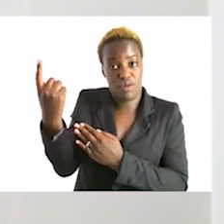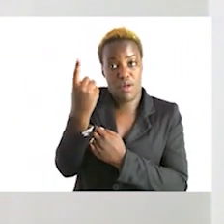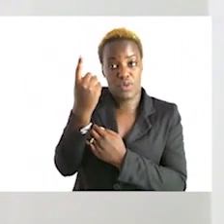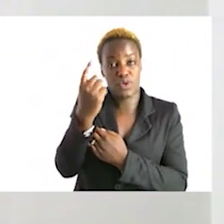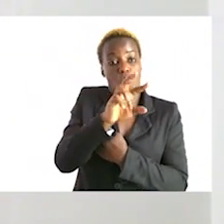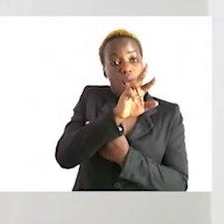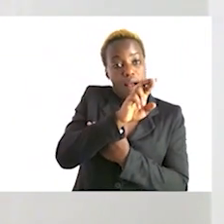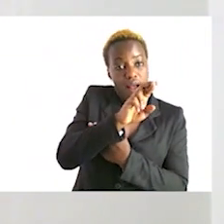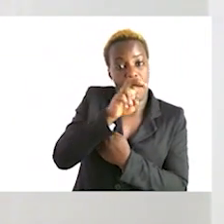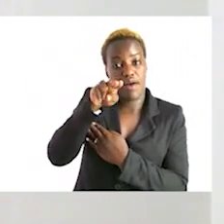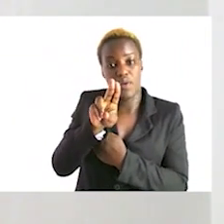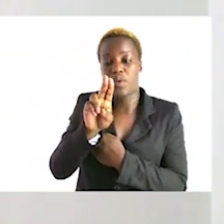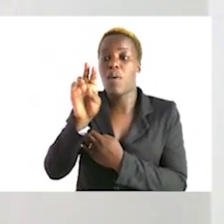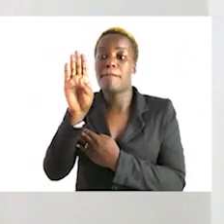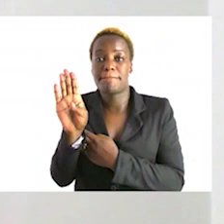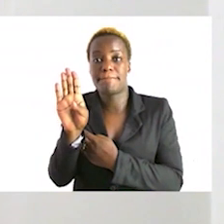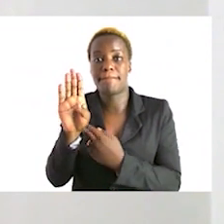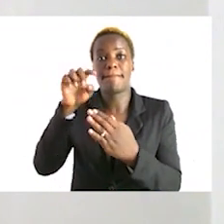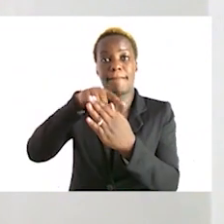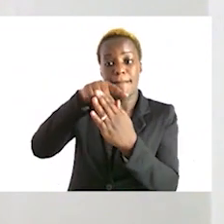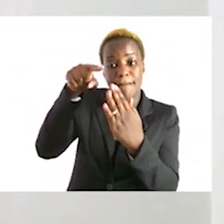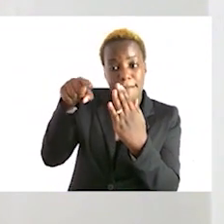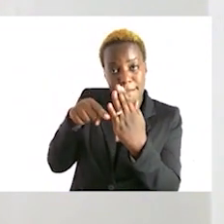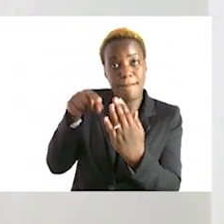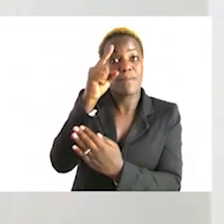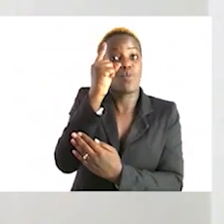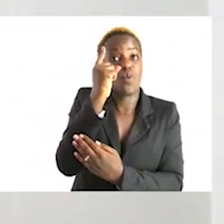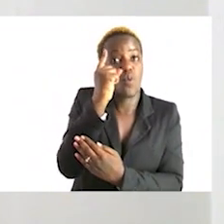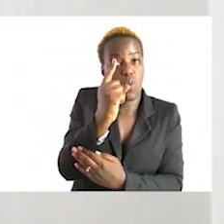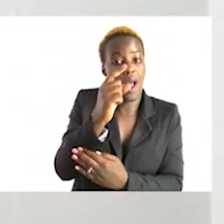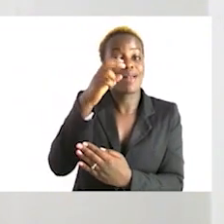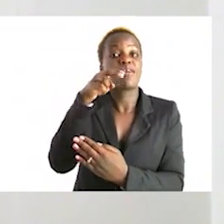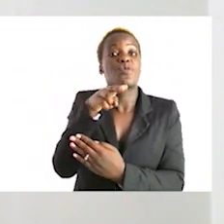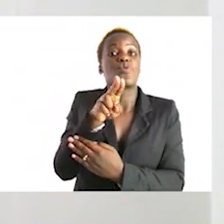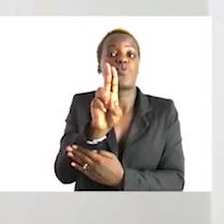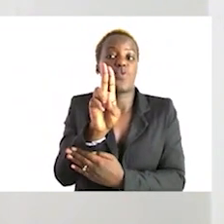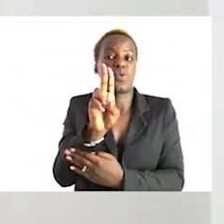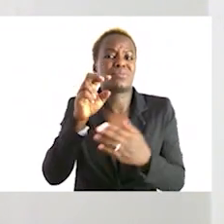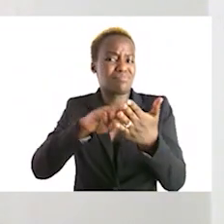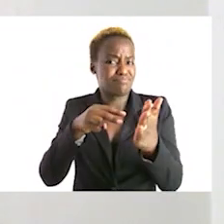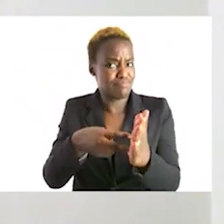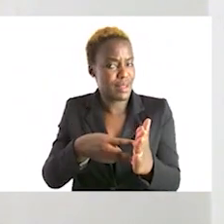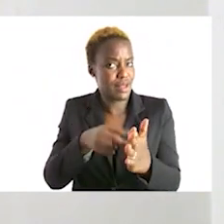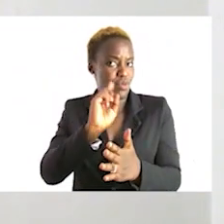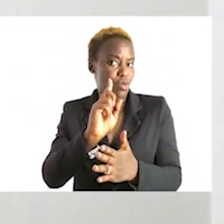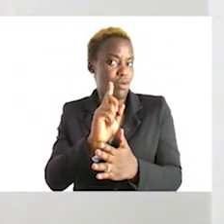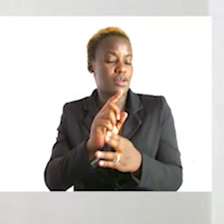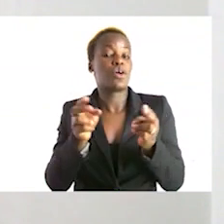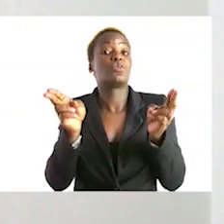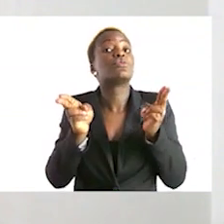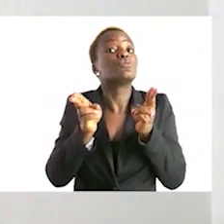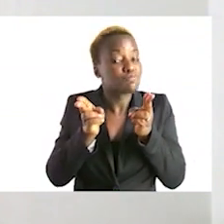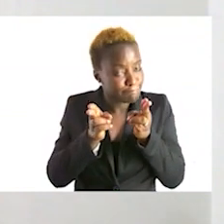the other vowel sounds, it gives the A sound, which makes the word rub. Can you get